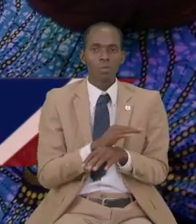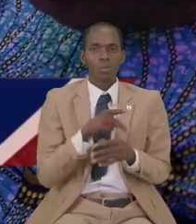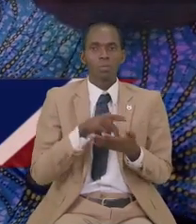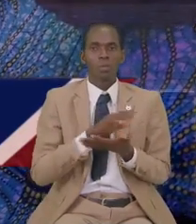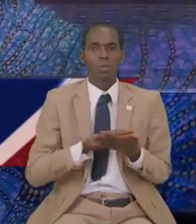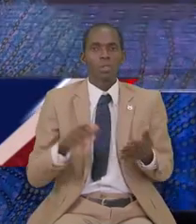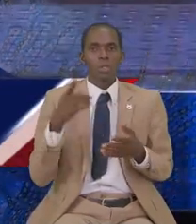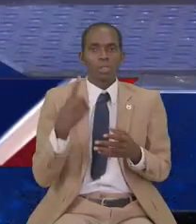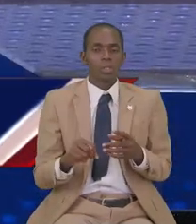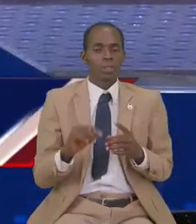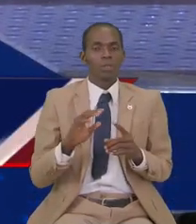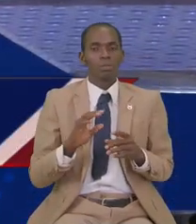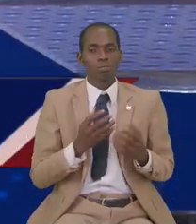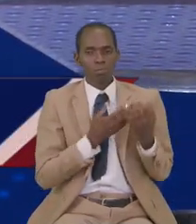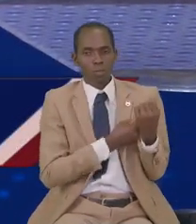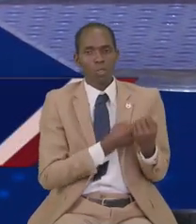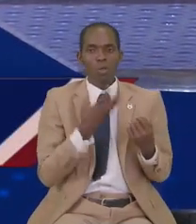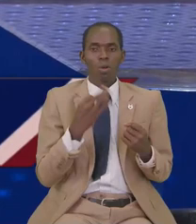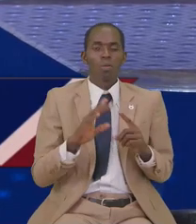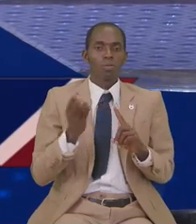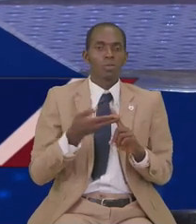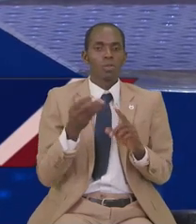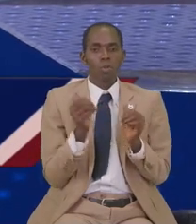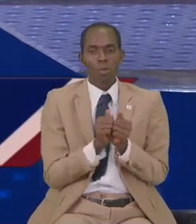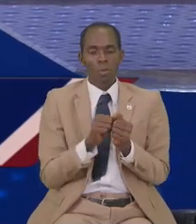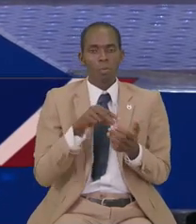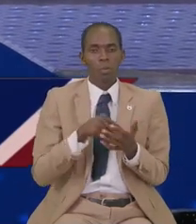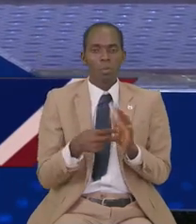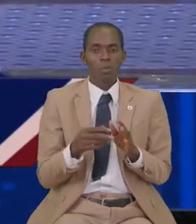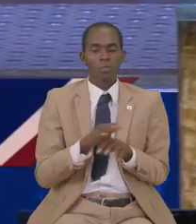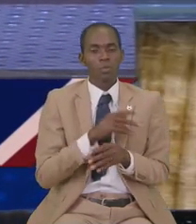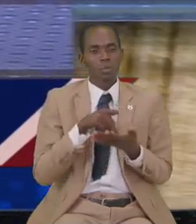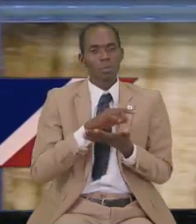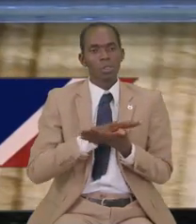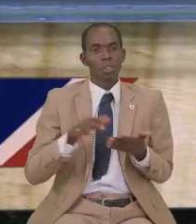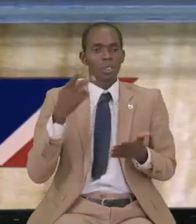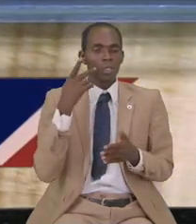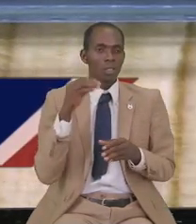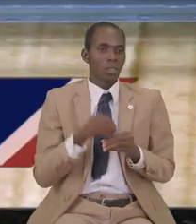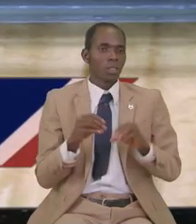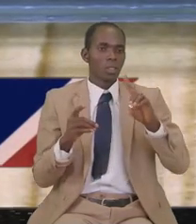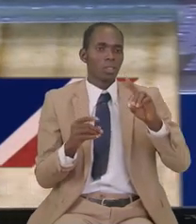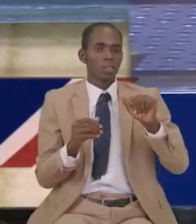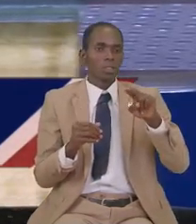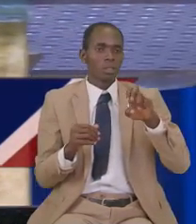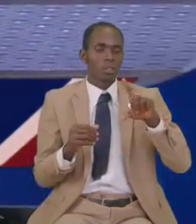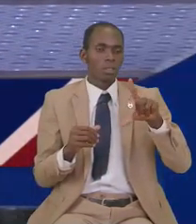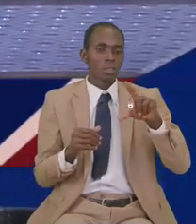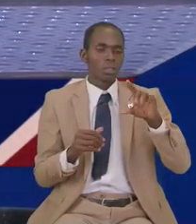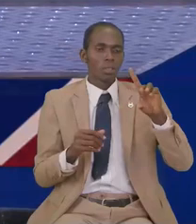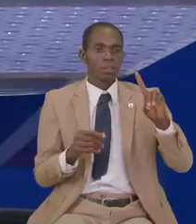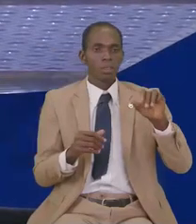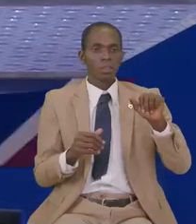The courage of conviction with purposeful purity. Look at chapter 1 of Daniel. We're looking at verse